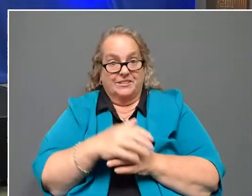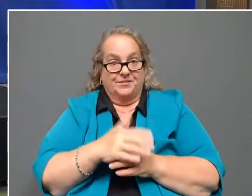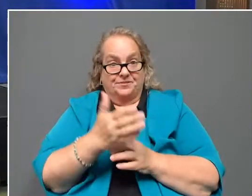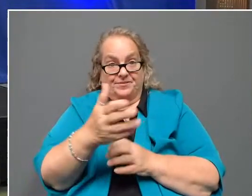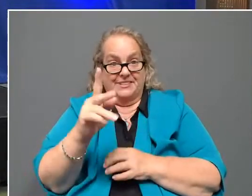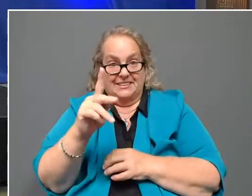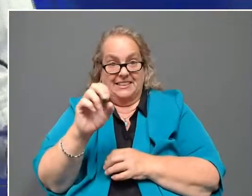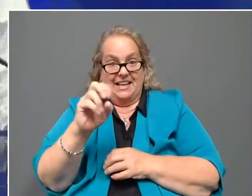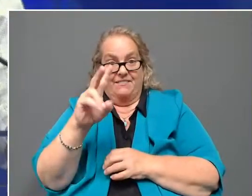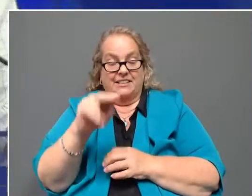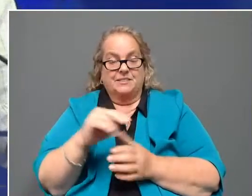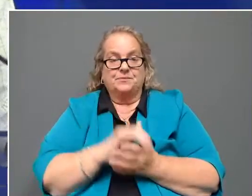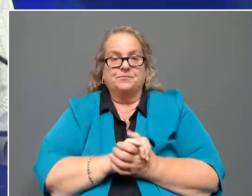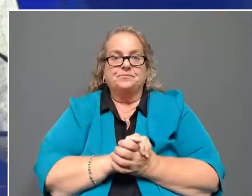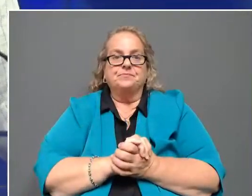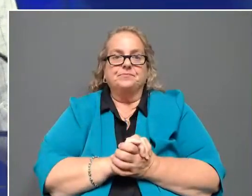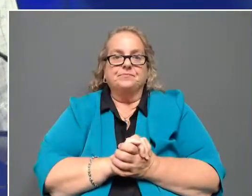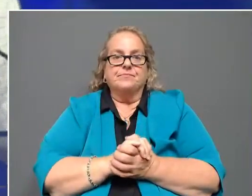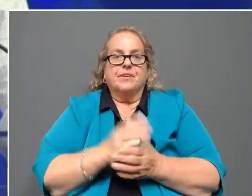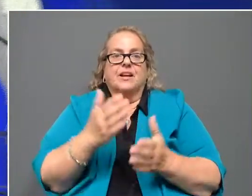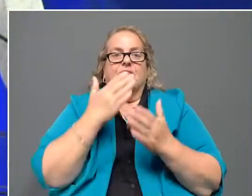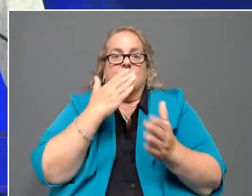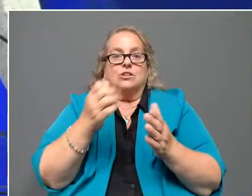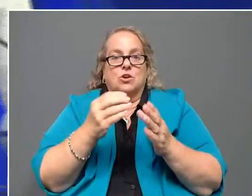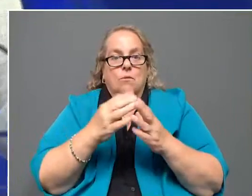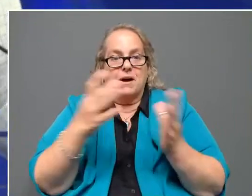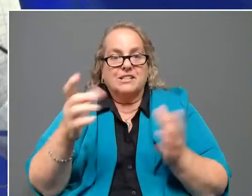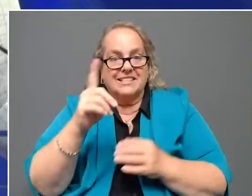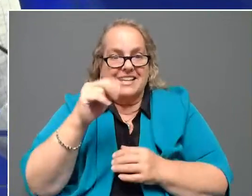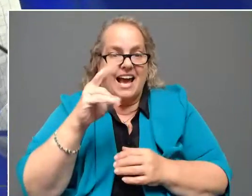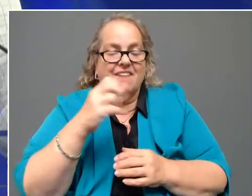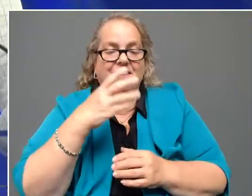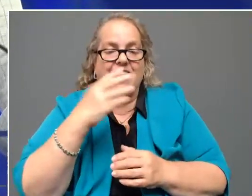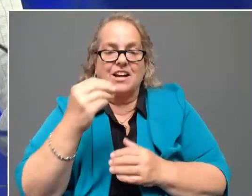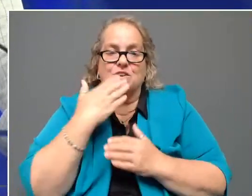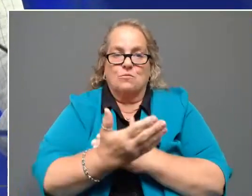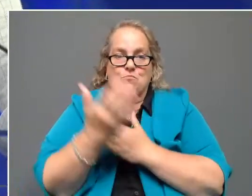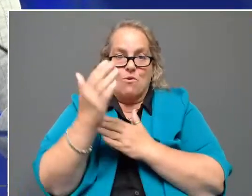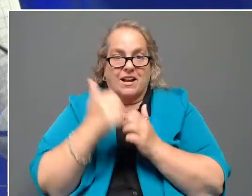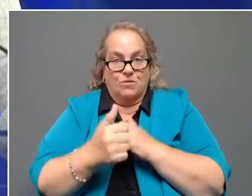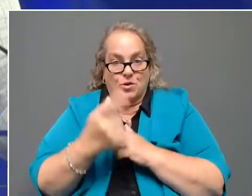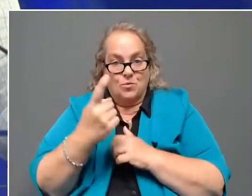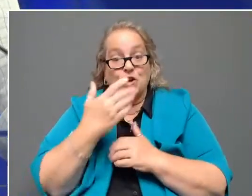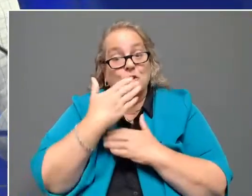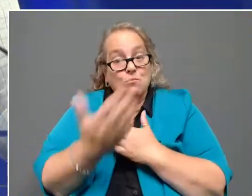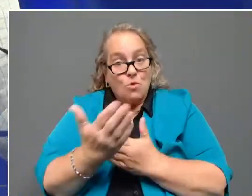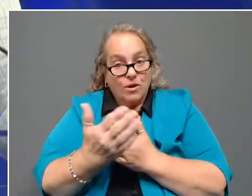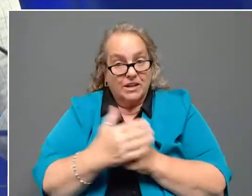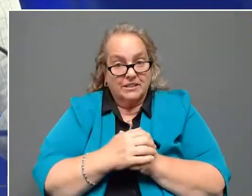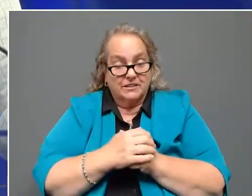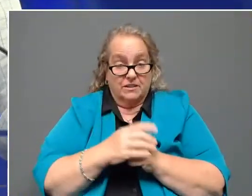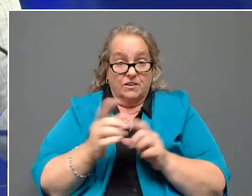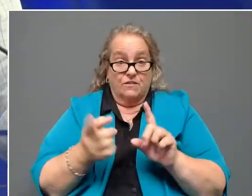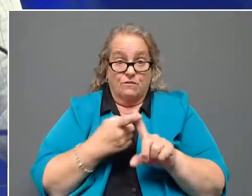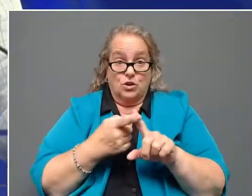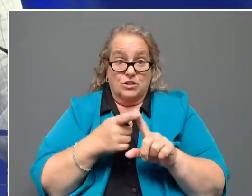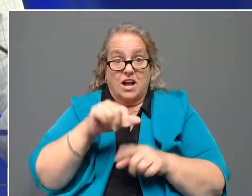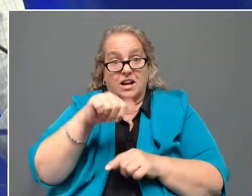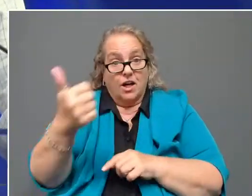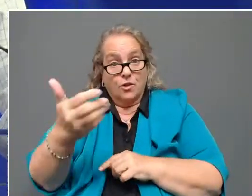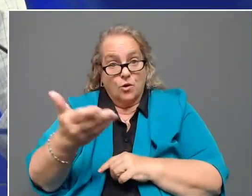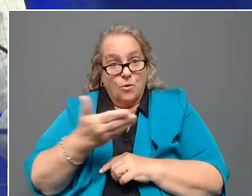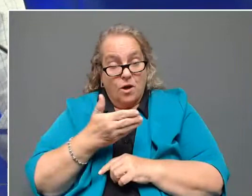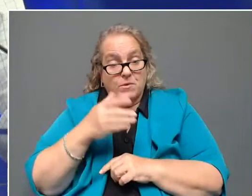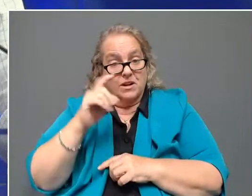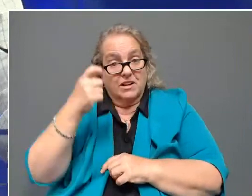Thank you so much, Dave, and good morning to everybody. So first, again, another welcome, Governor Beshear,